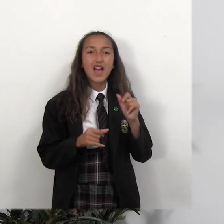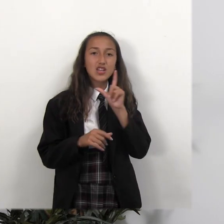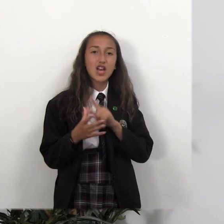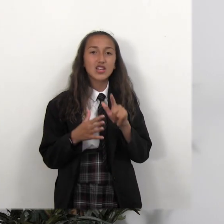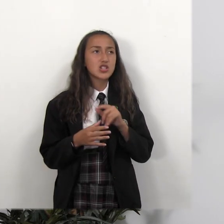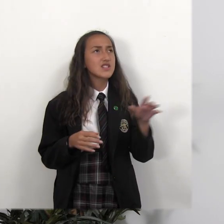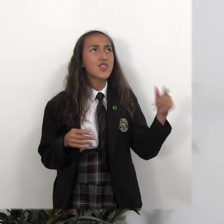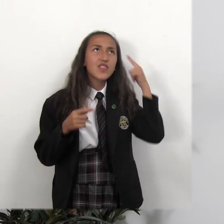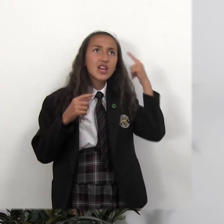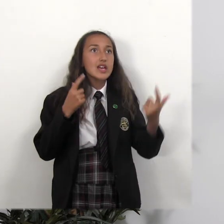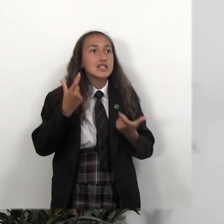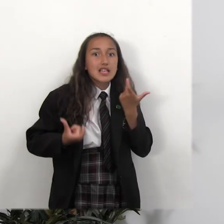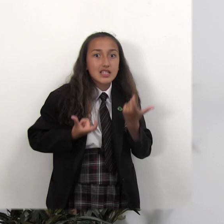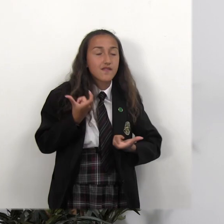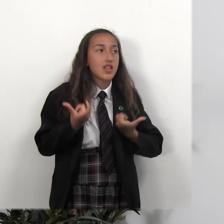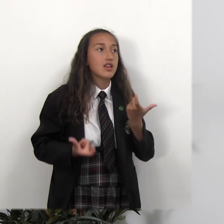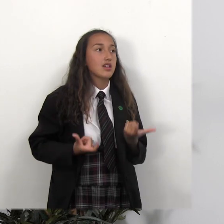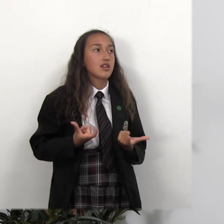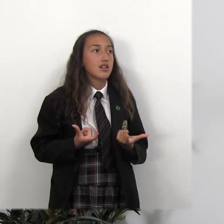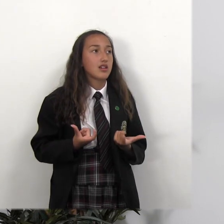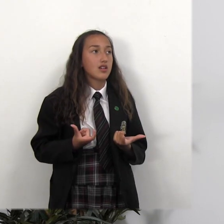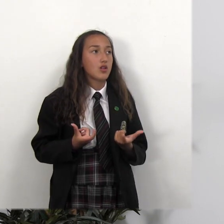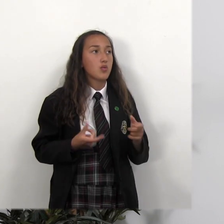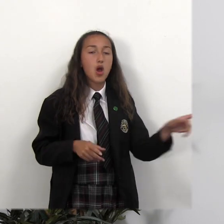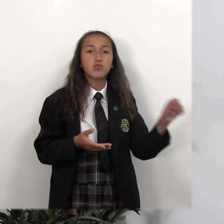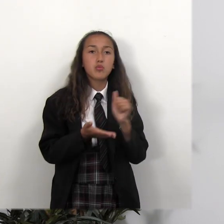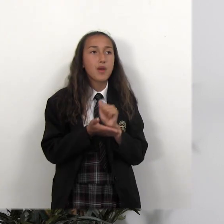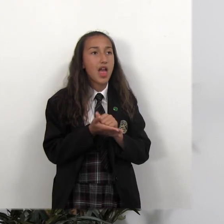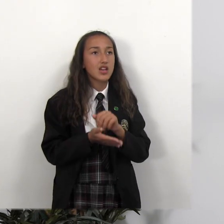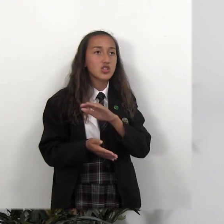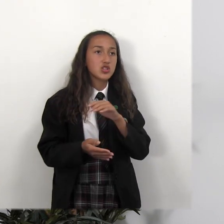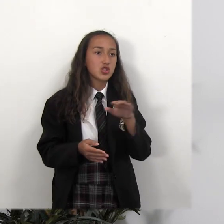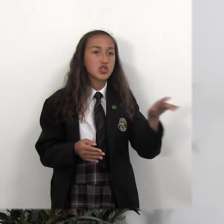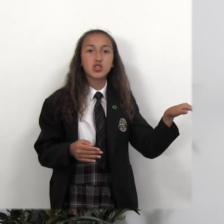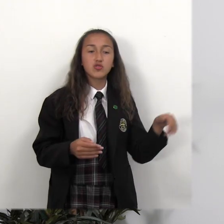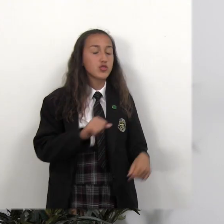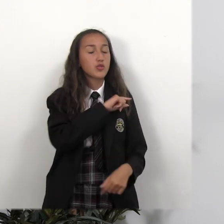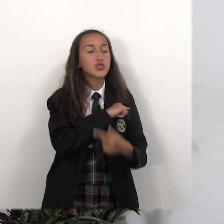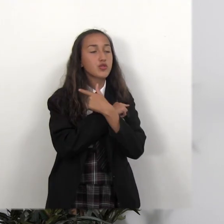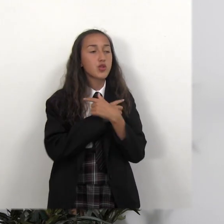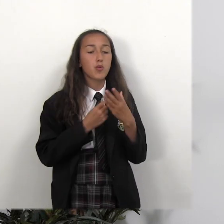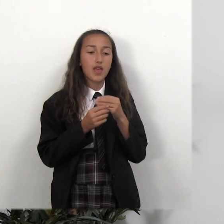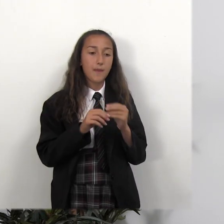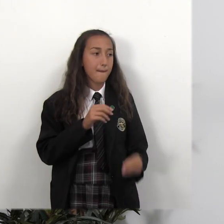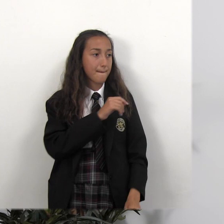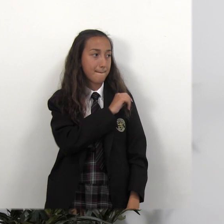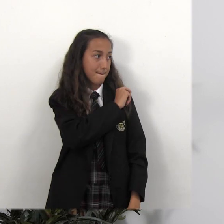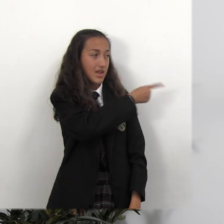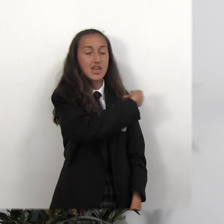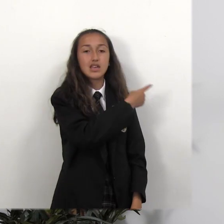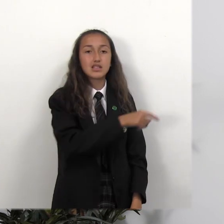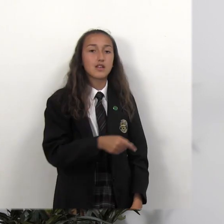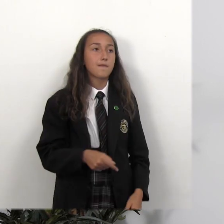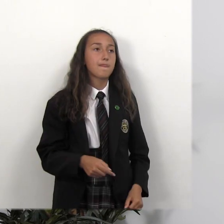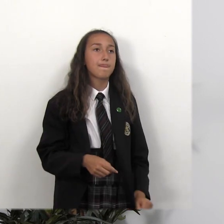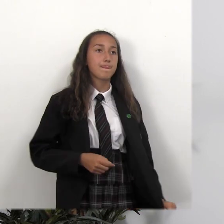think intensively and think critically. We are preparing students to stand shoulder to shoulder with their peers locally, nationally